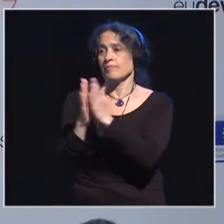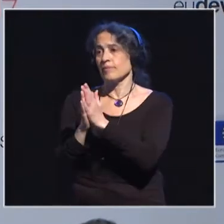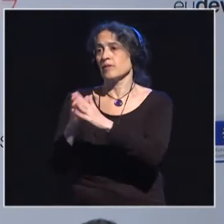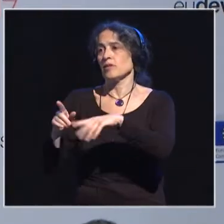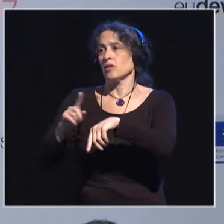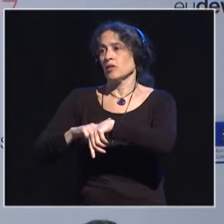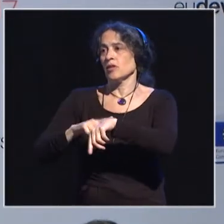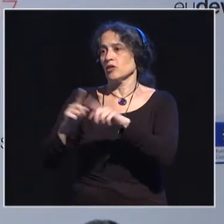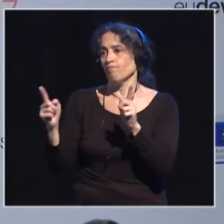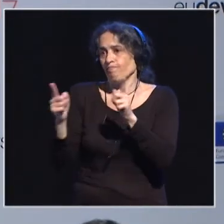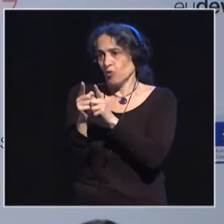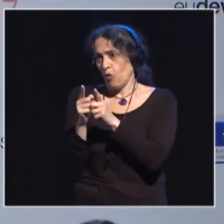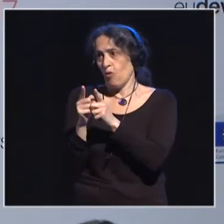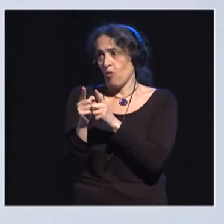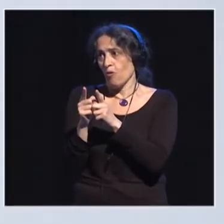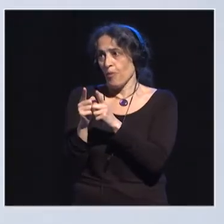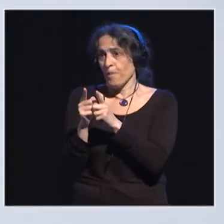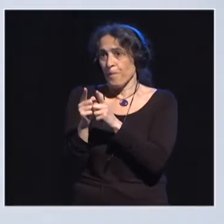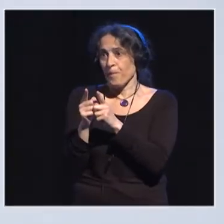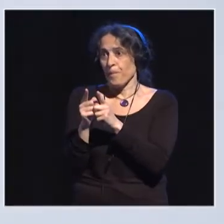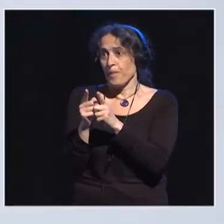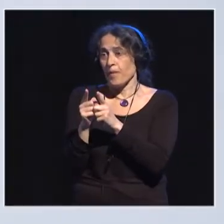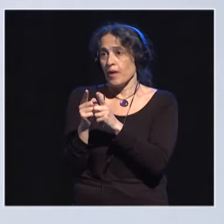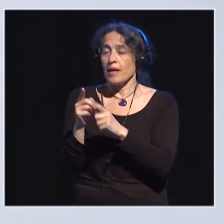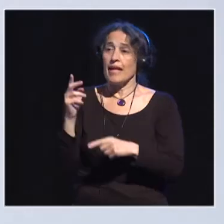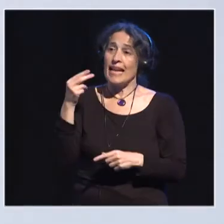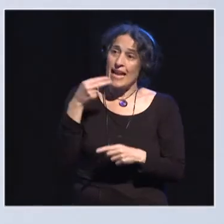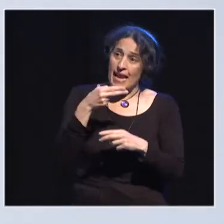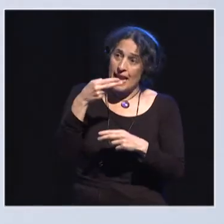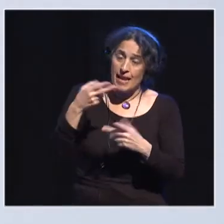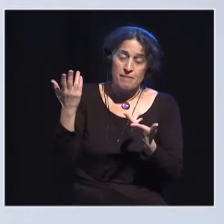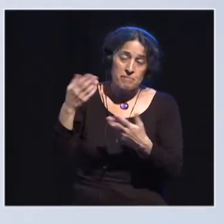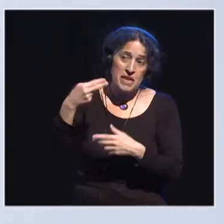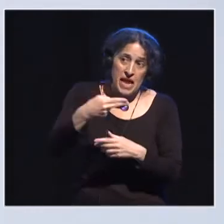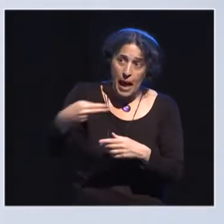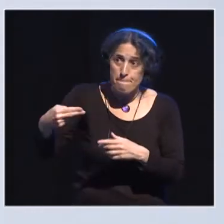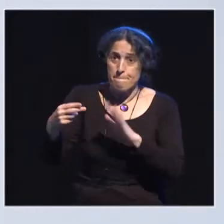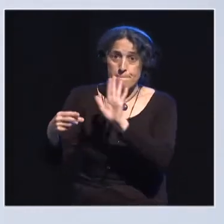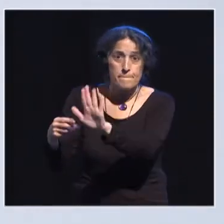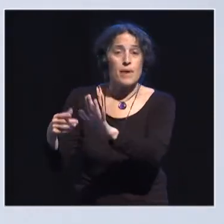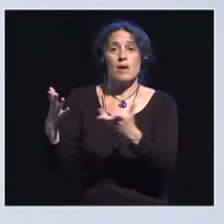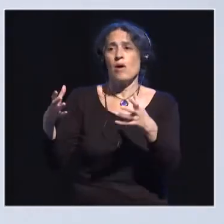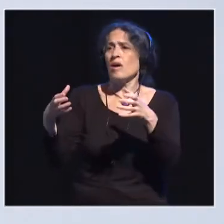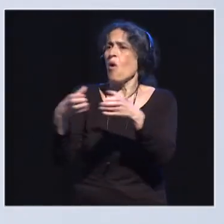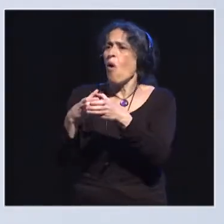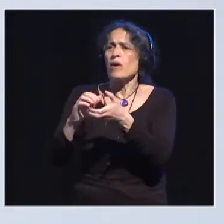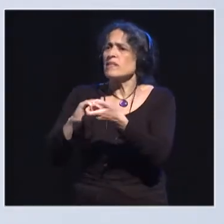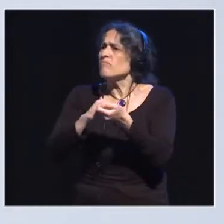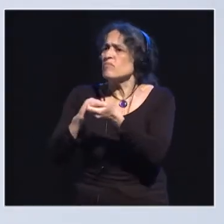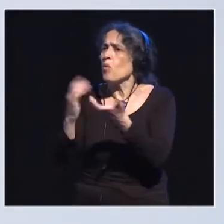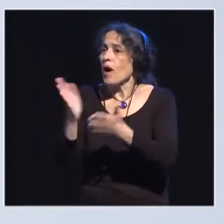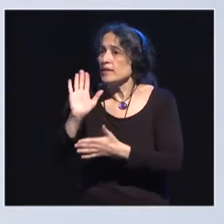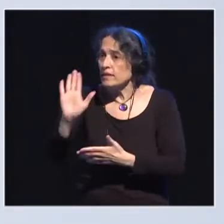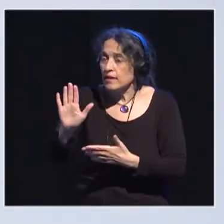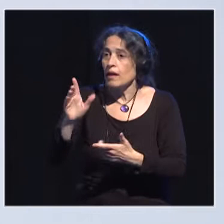as possible. Try to say your name and organization if you want. If possible, again, direct your question towards a